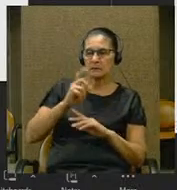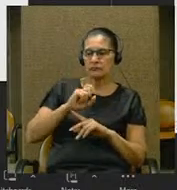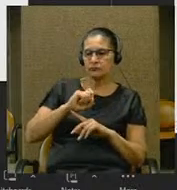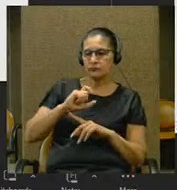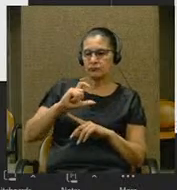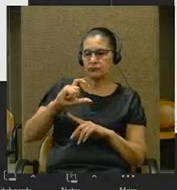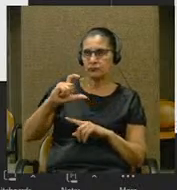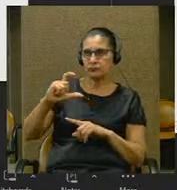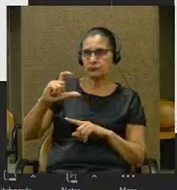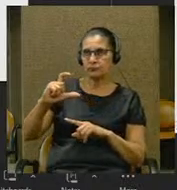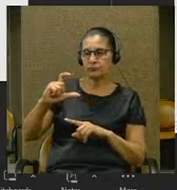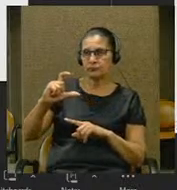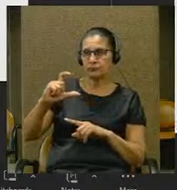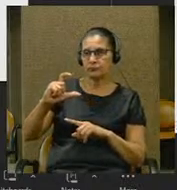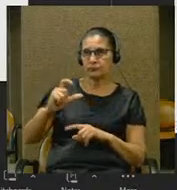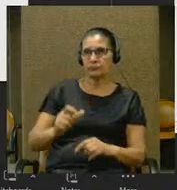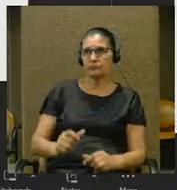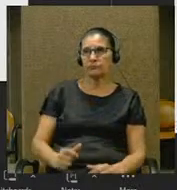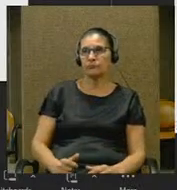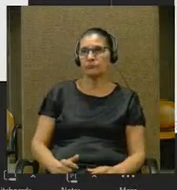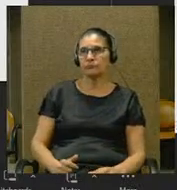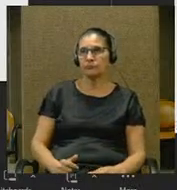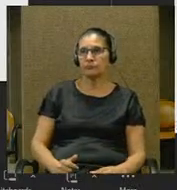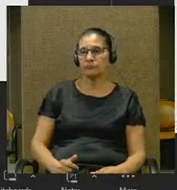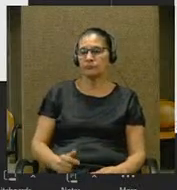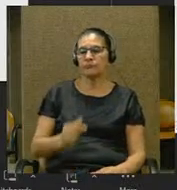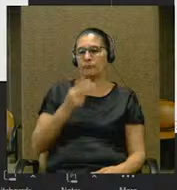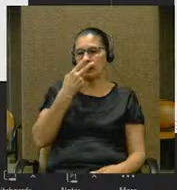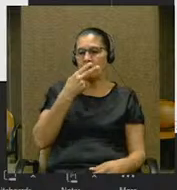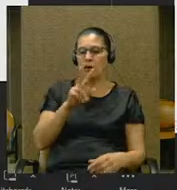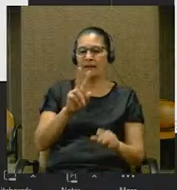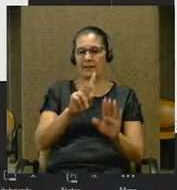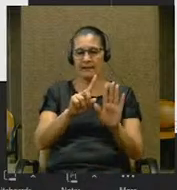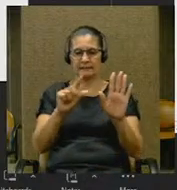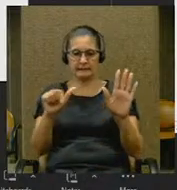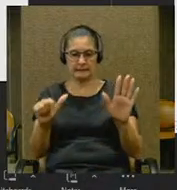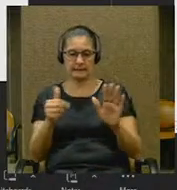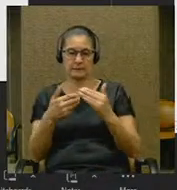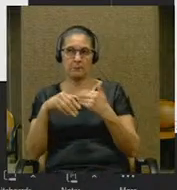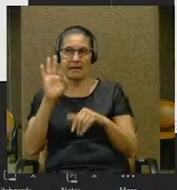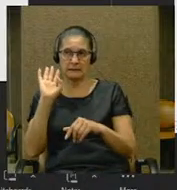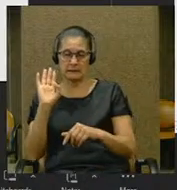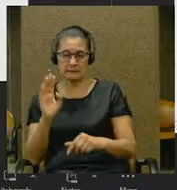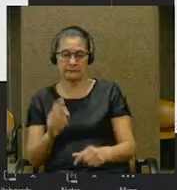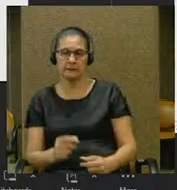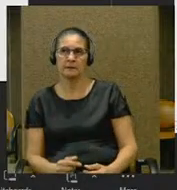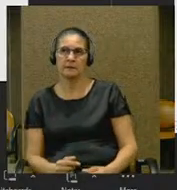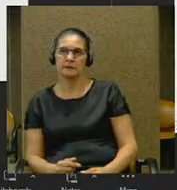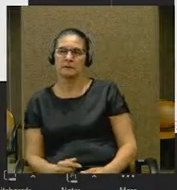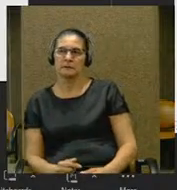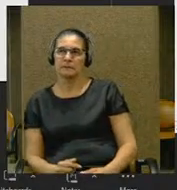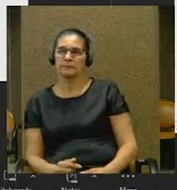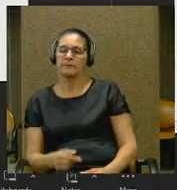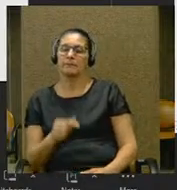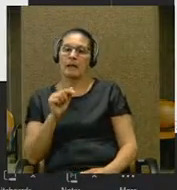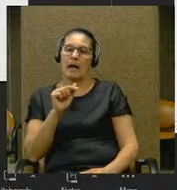and 2016, at which time our provincial health office declared a public health